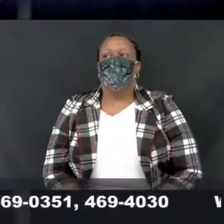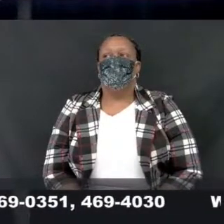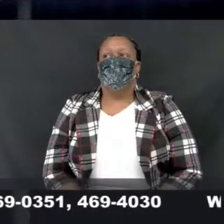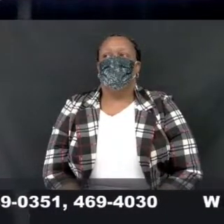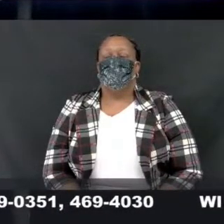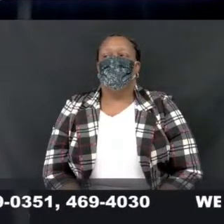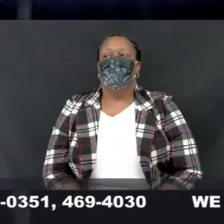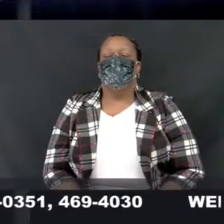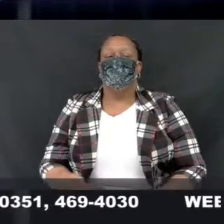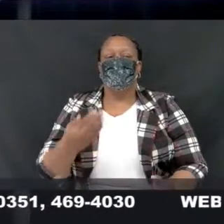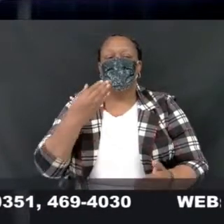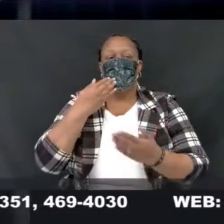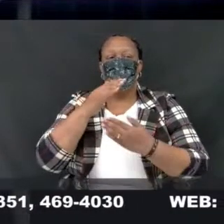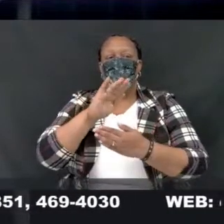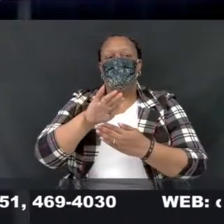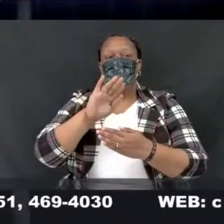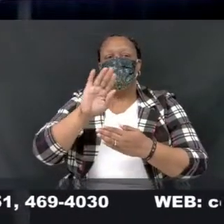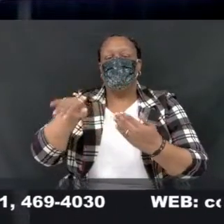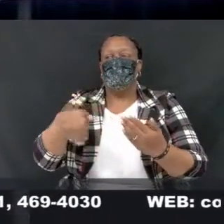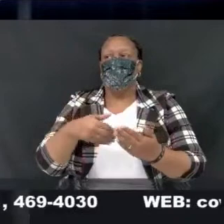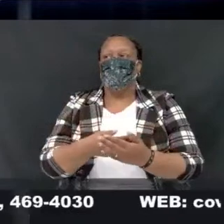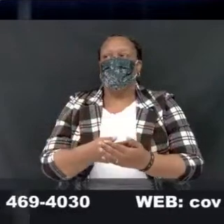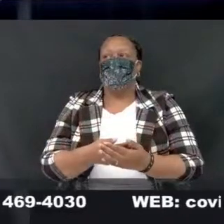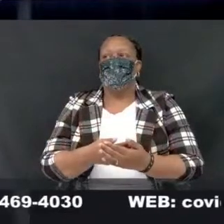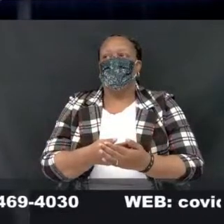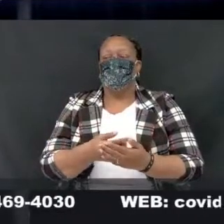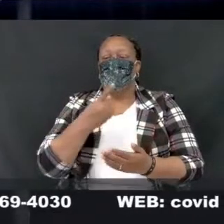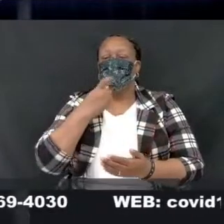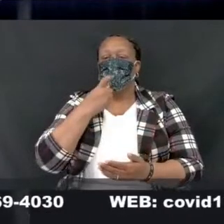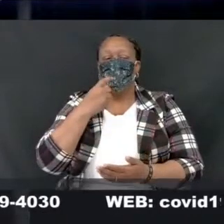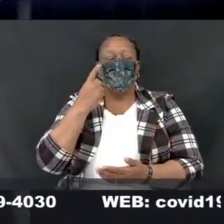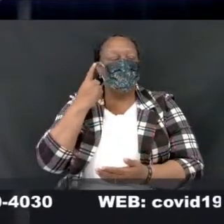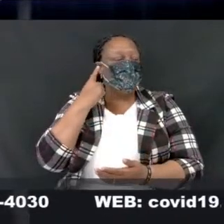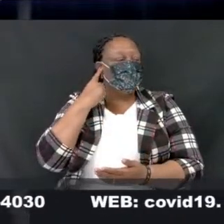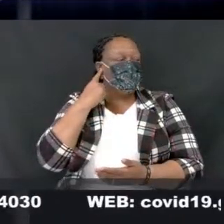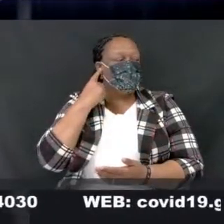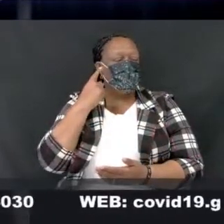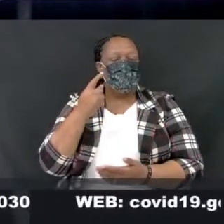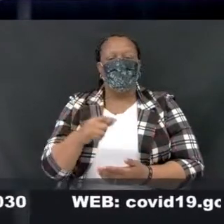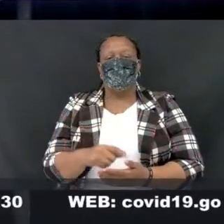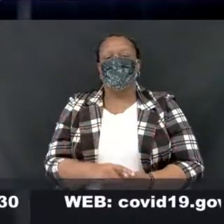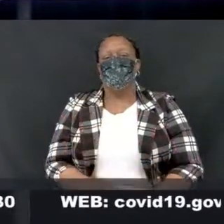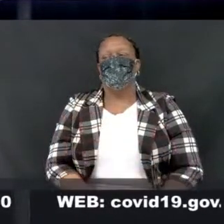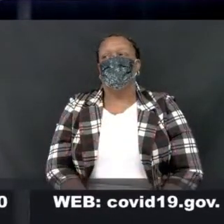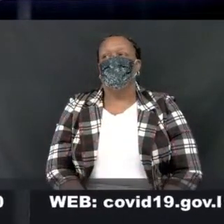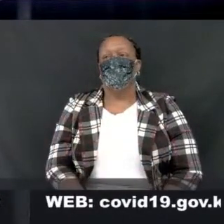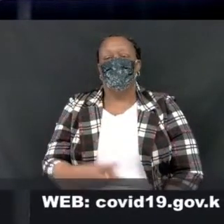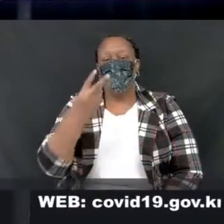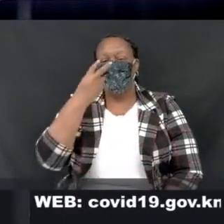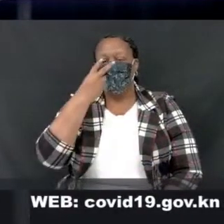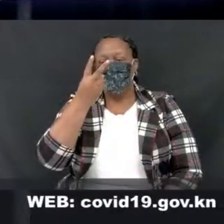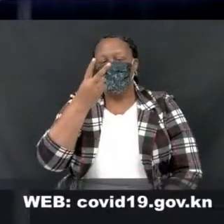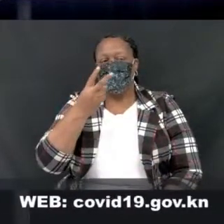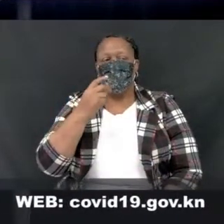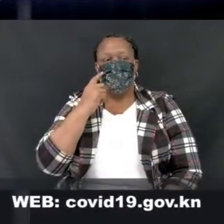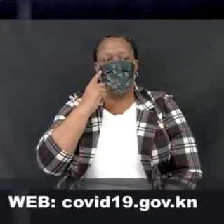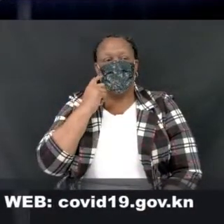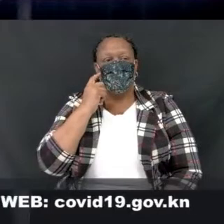Thank you, and a pleasant good afternoon to all listening to this broadcast via whatever means.